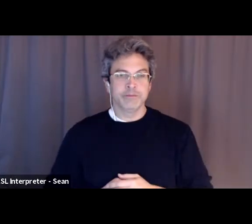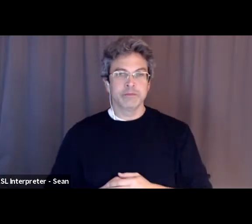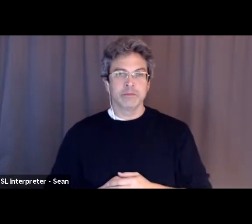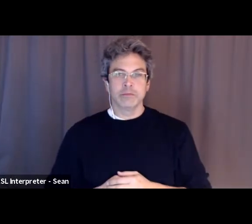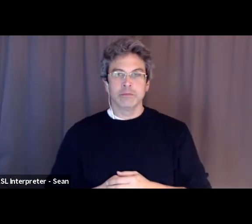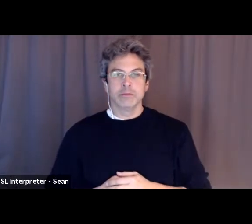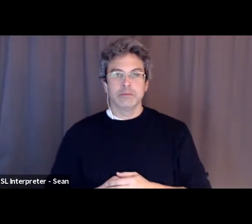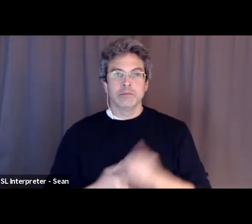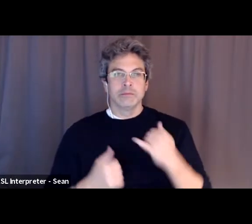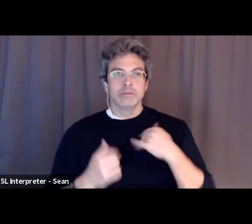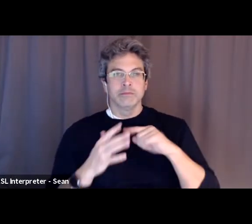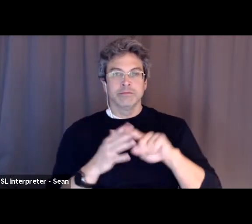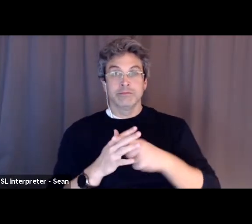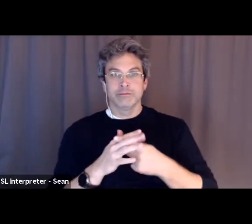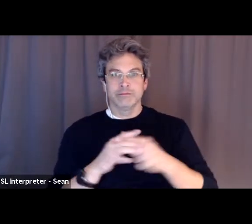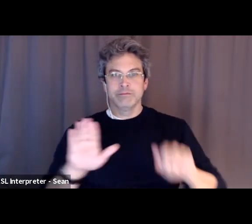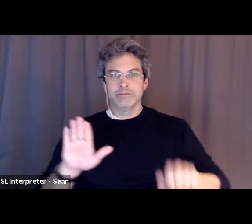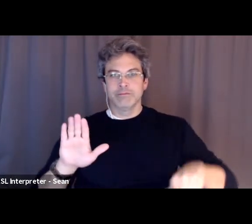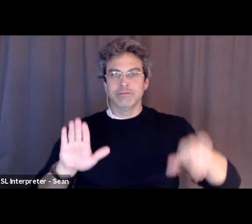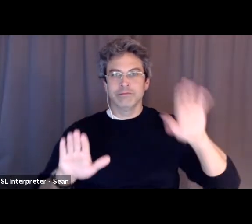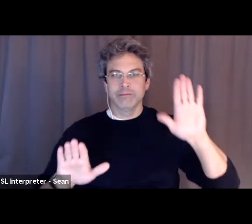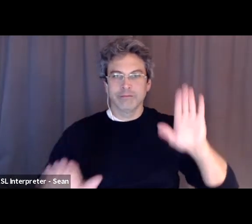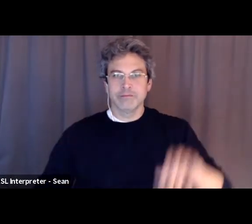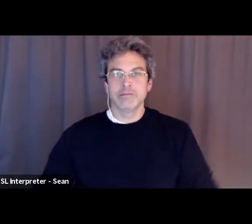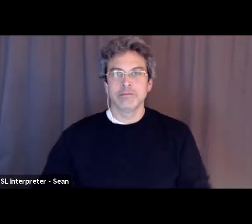start the slide for you.